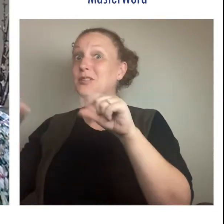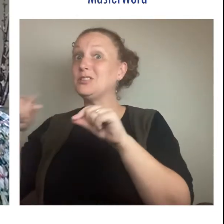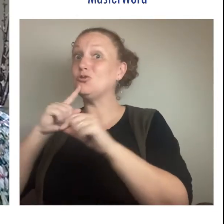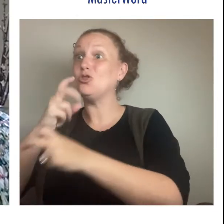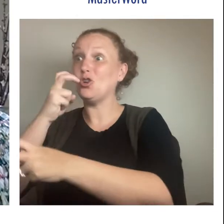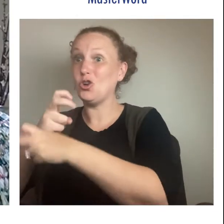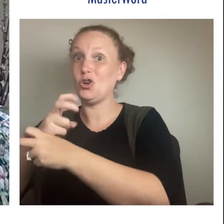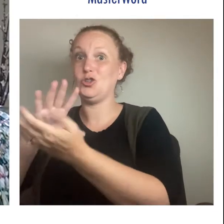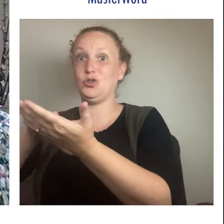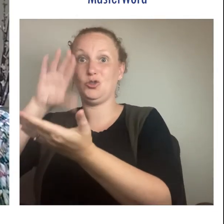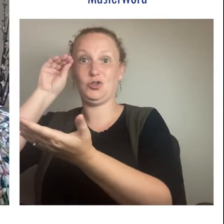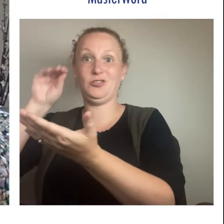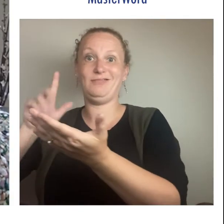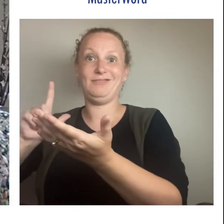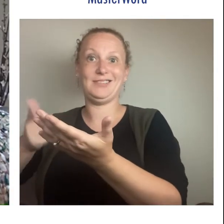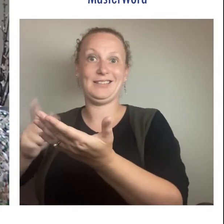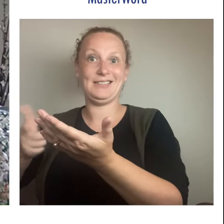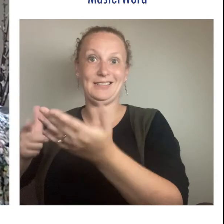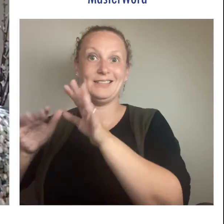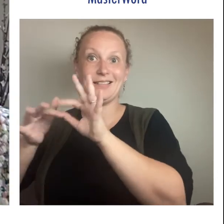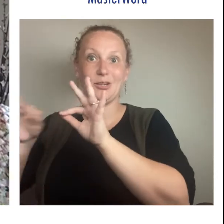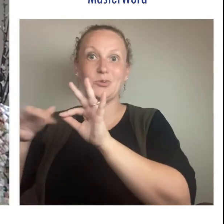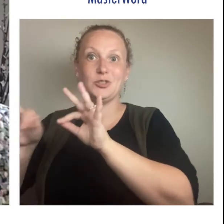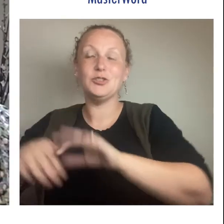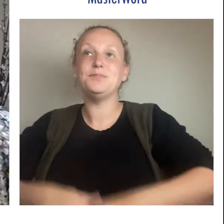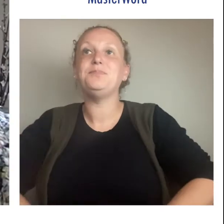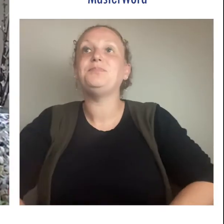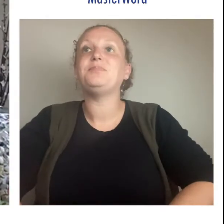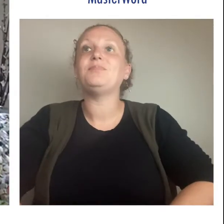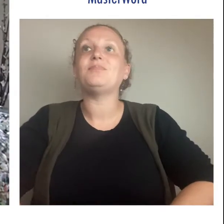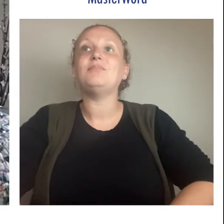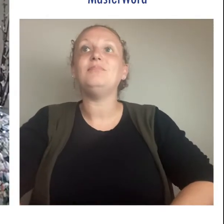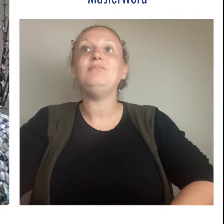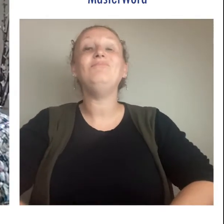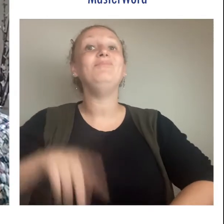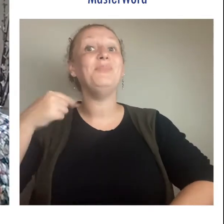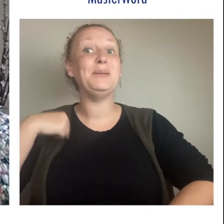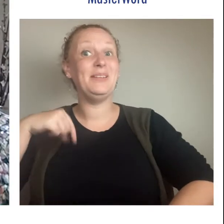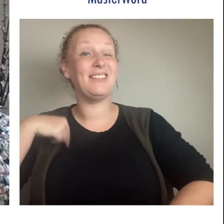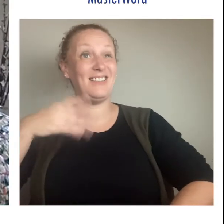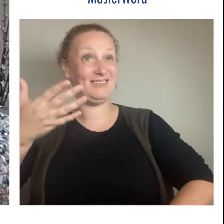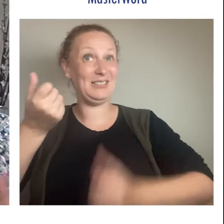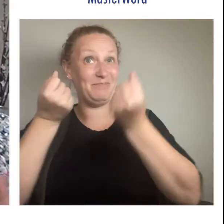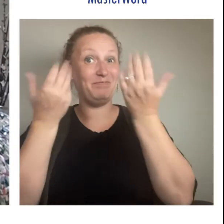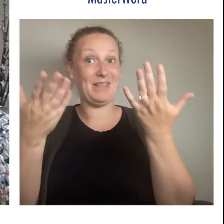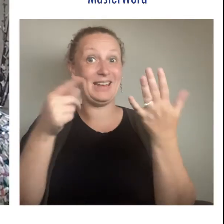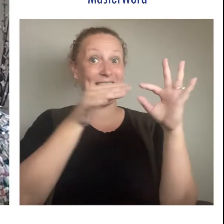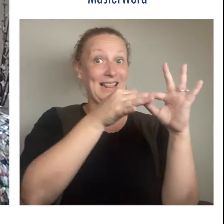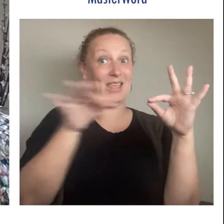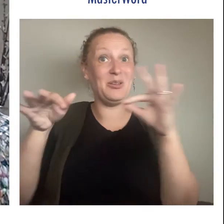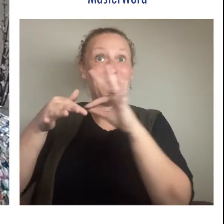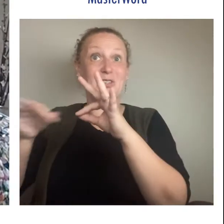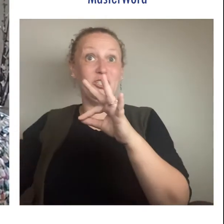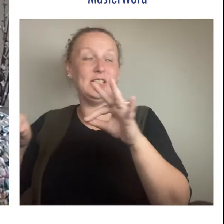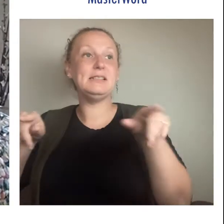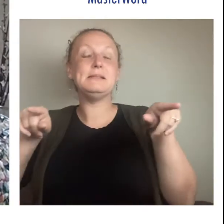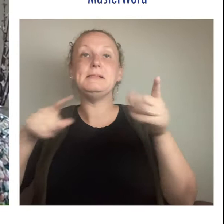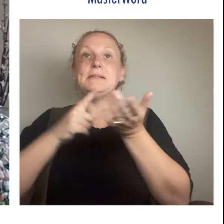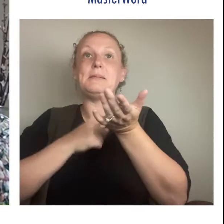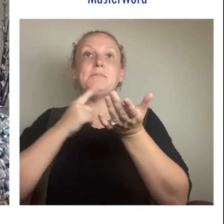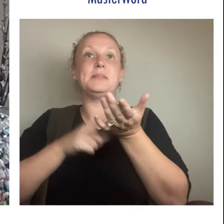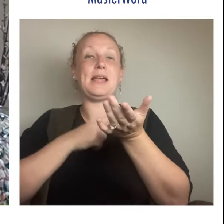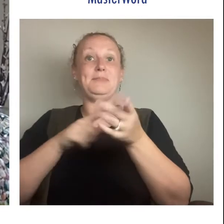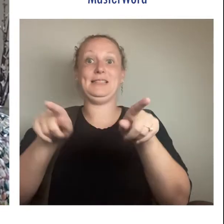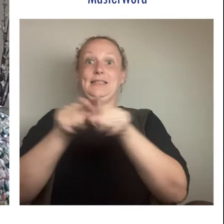if as a second language. Well, in many languages, the same concepts don't exist. You even have the same